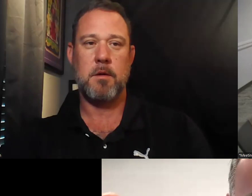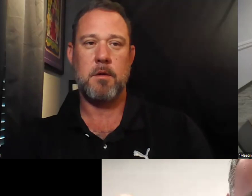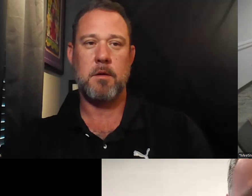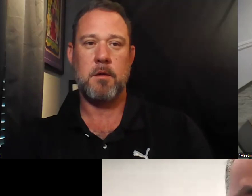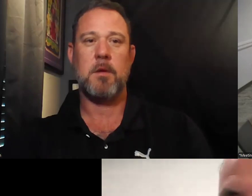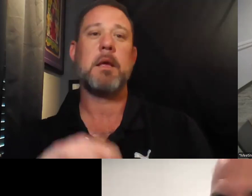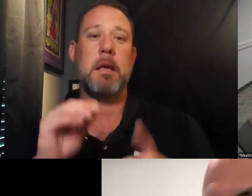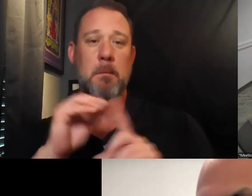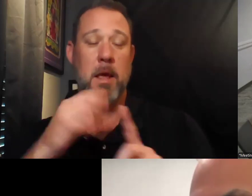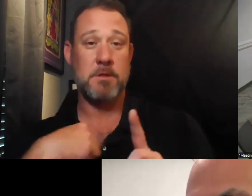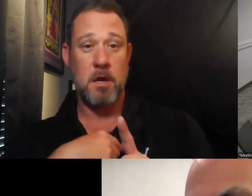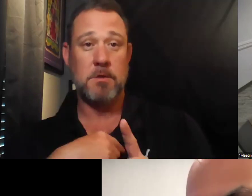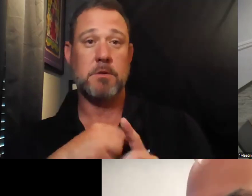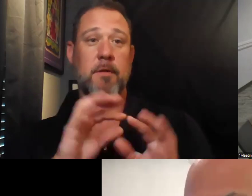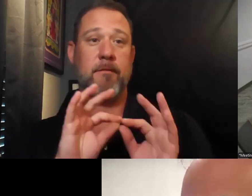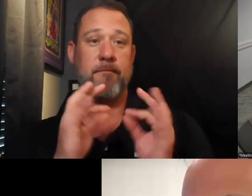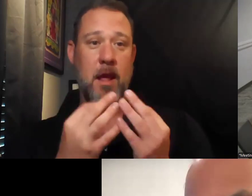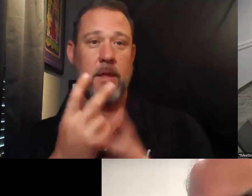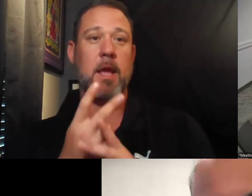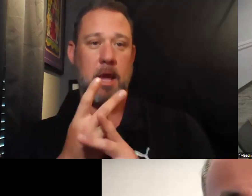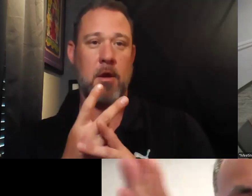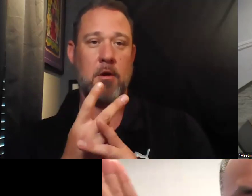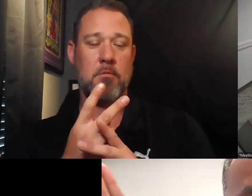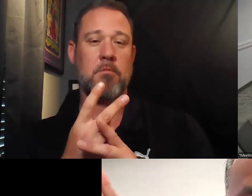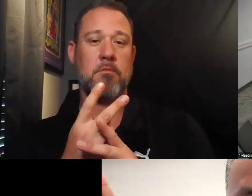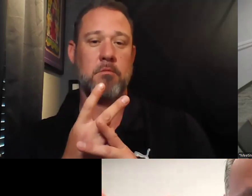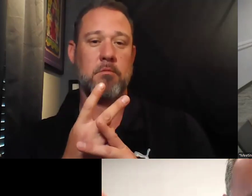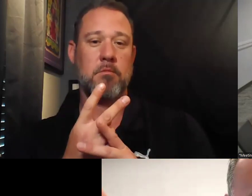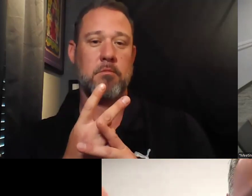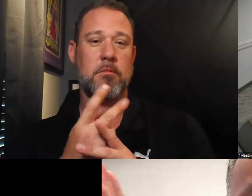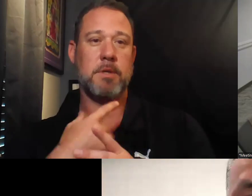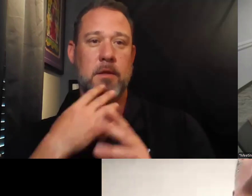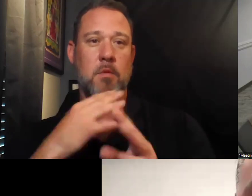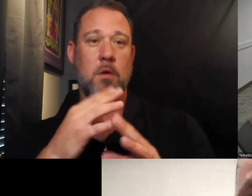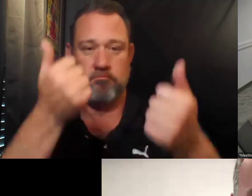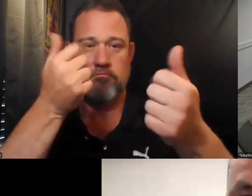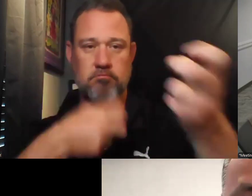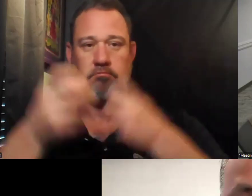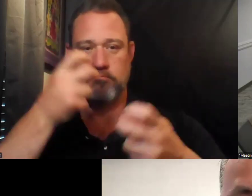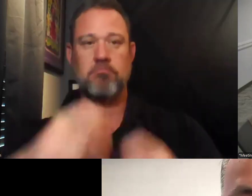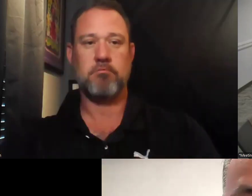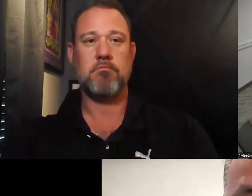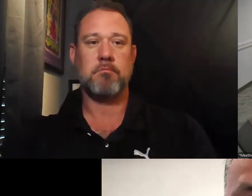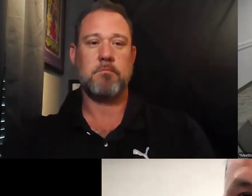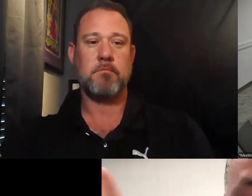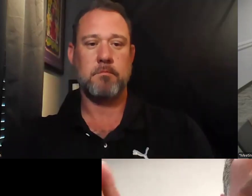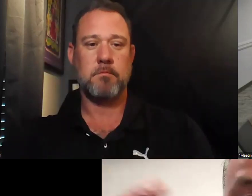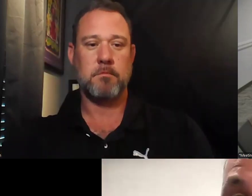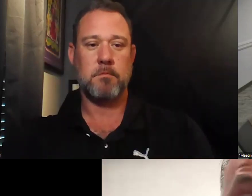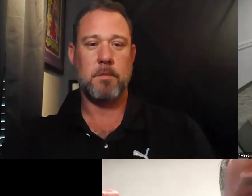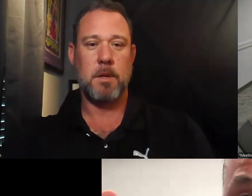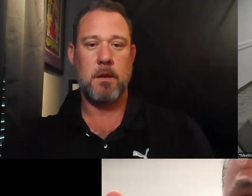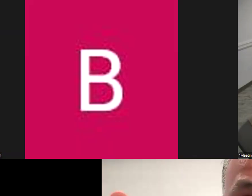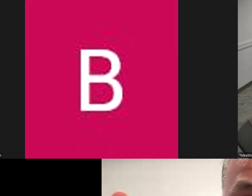living with Alzheimer's. And I'm going to say the quiet part out loud. I don't think anybody's listening. I don't think